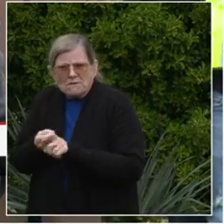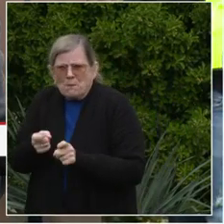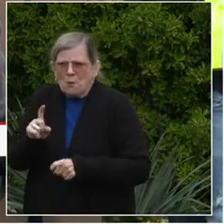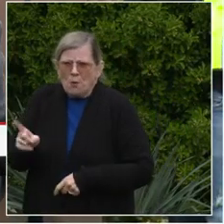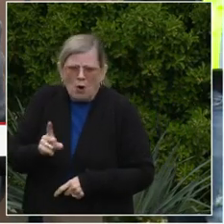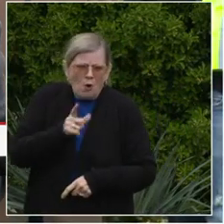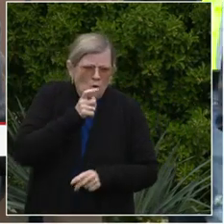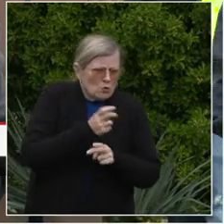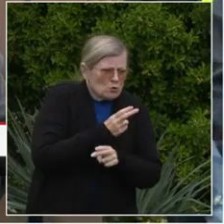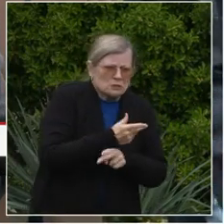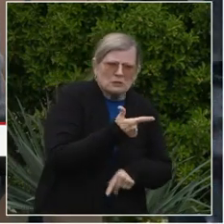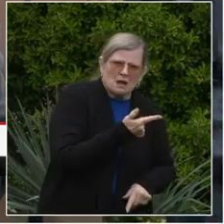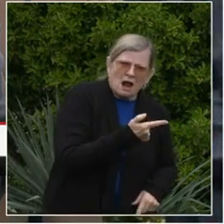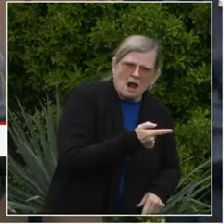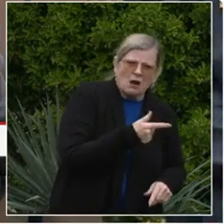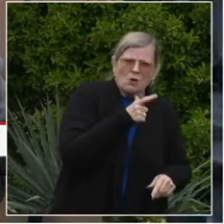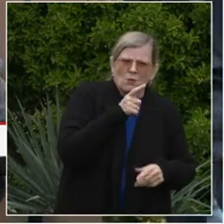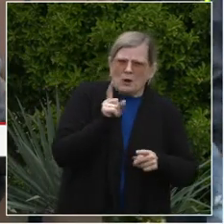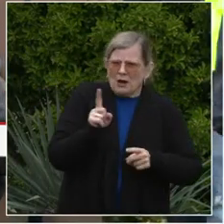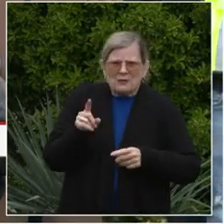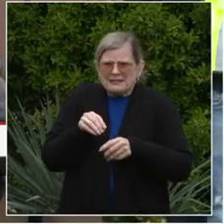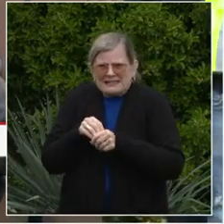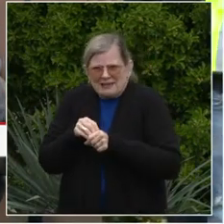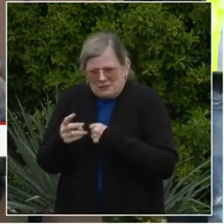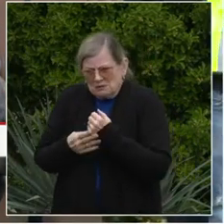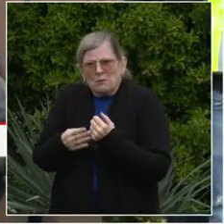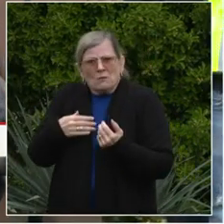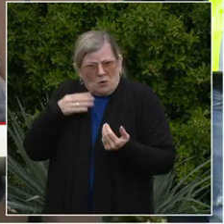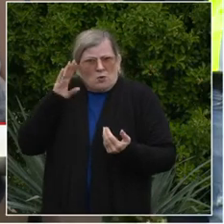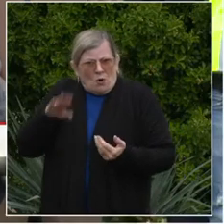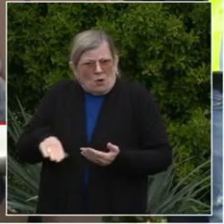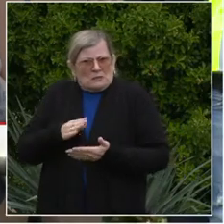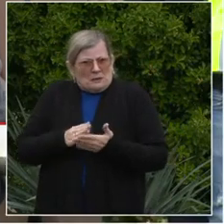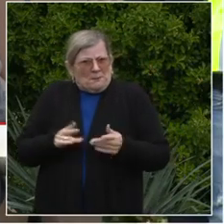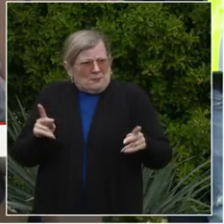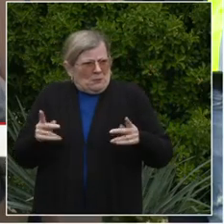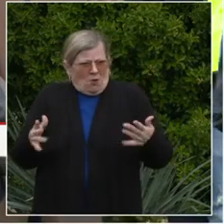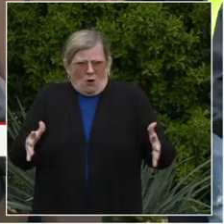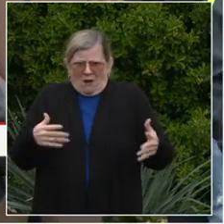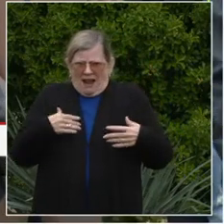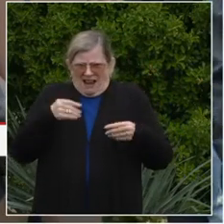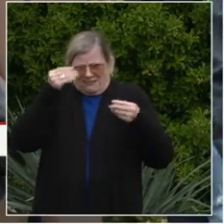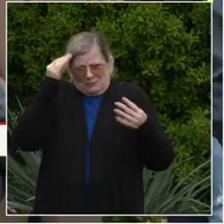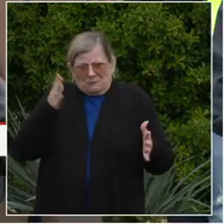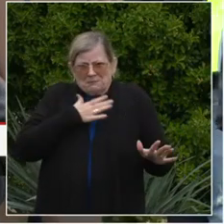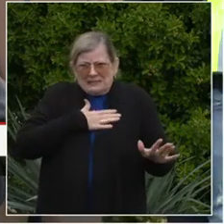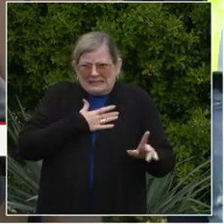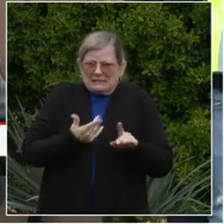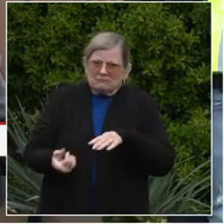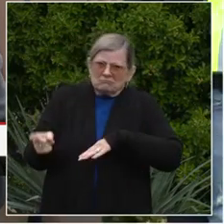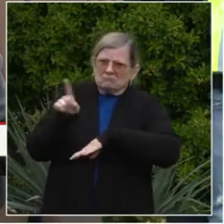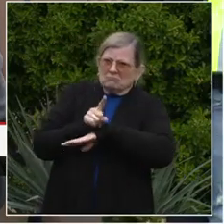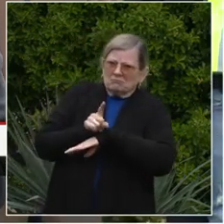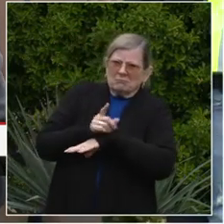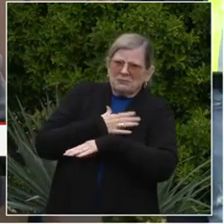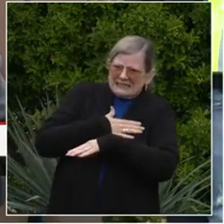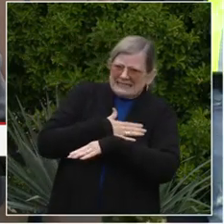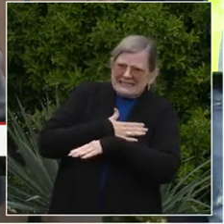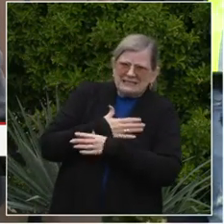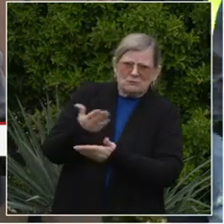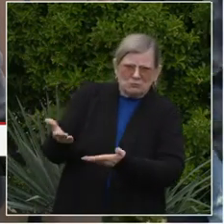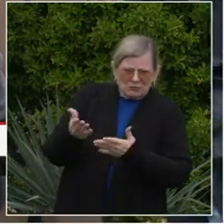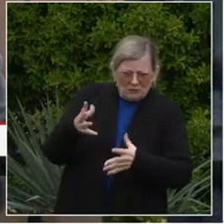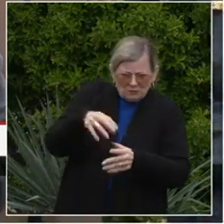some people have information, and we are asking you to come forward to do the right thing and be a part of the solution. If you have information,